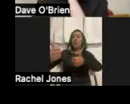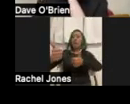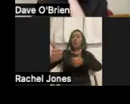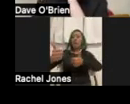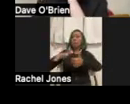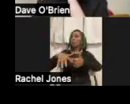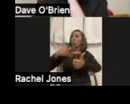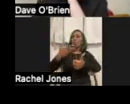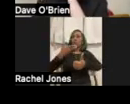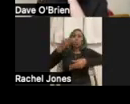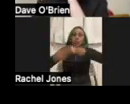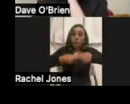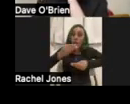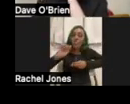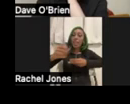doesn't necessarily kind of